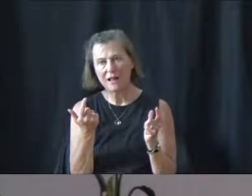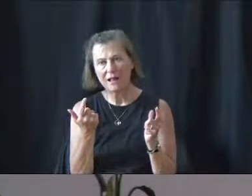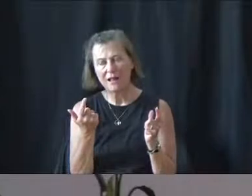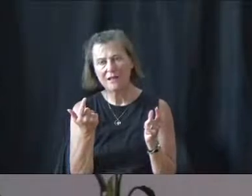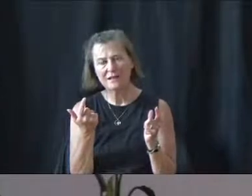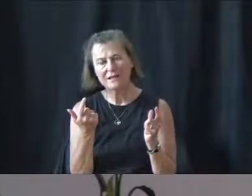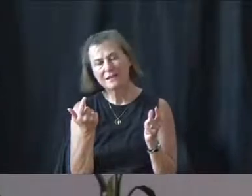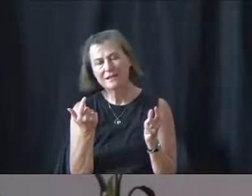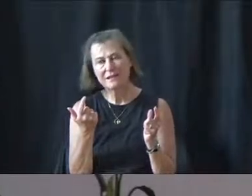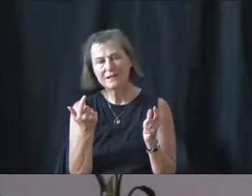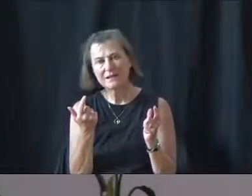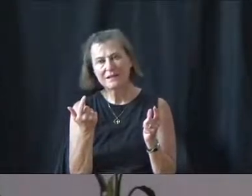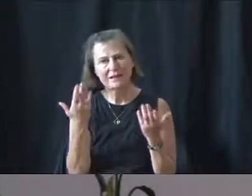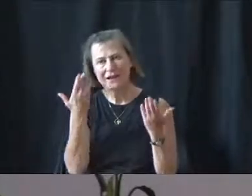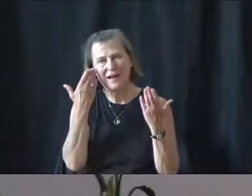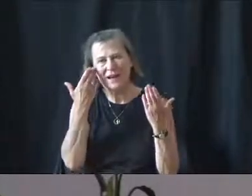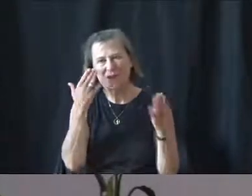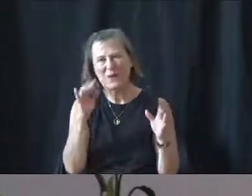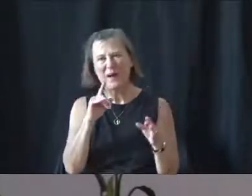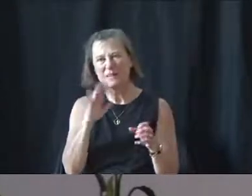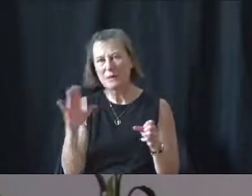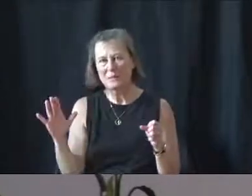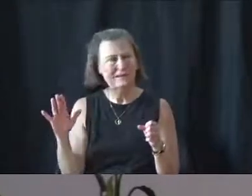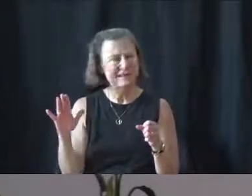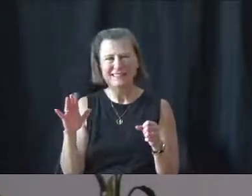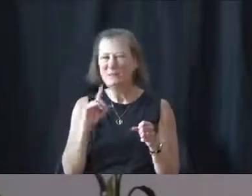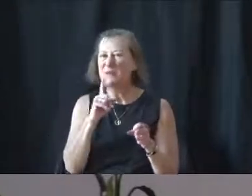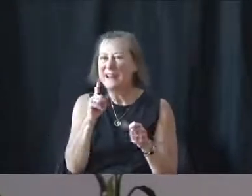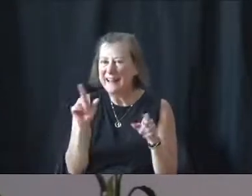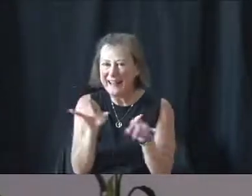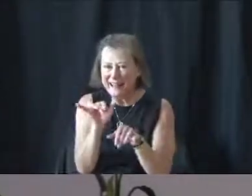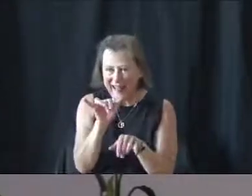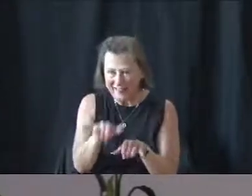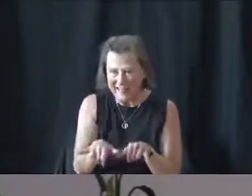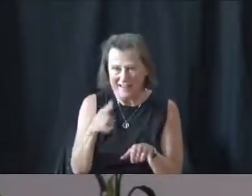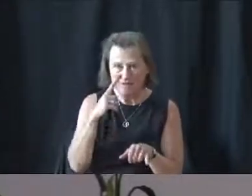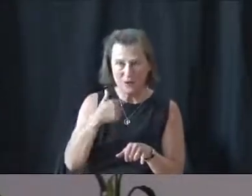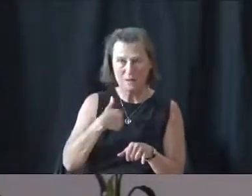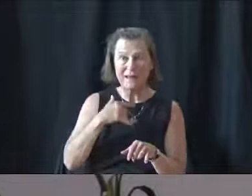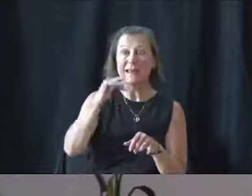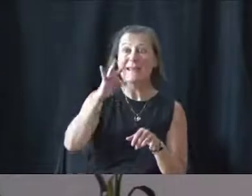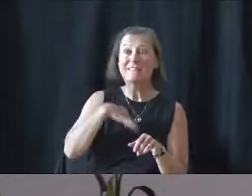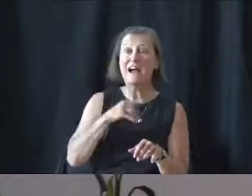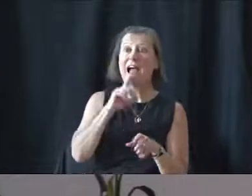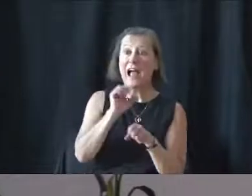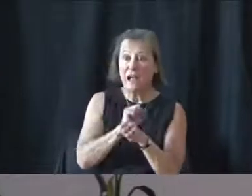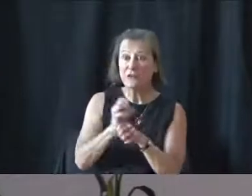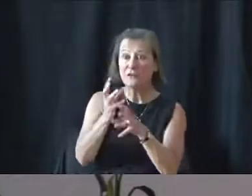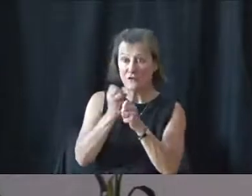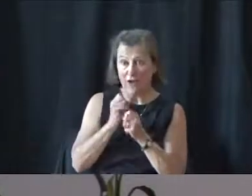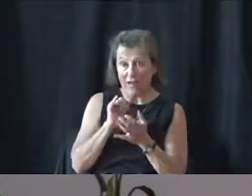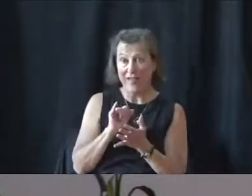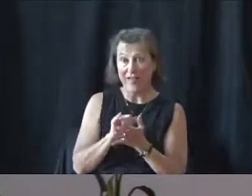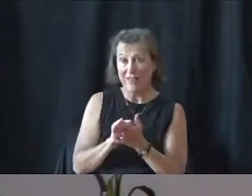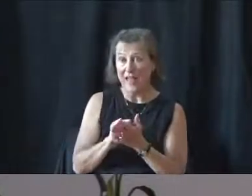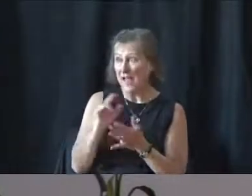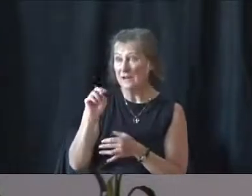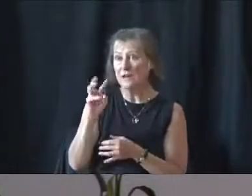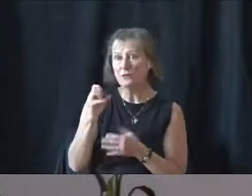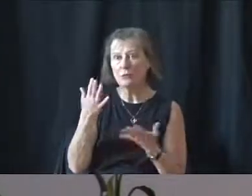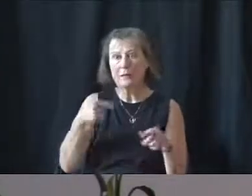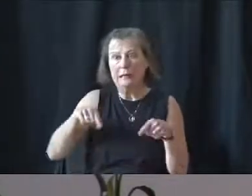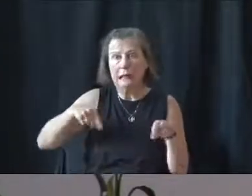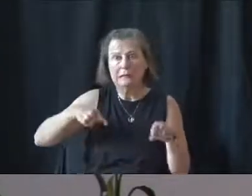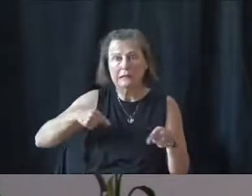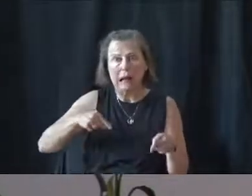Now, I don't know if it would be entirely like that for me if I actually got that news. Anxieties might very well